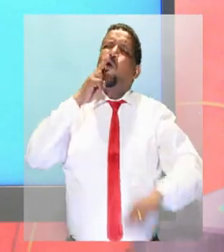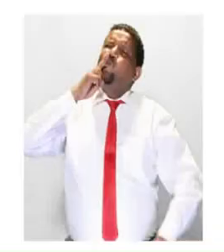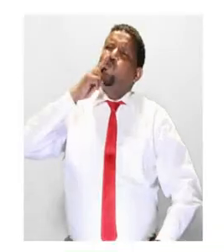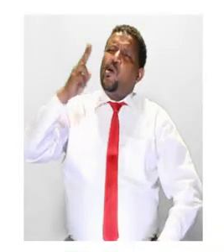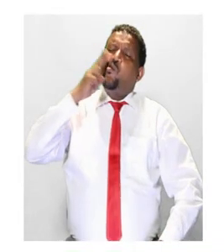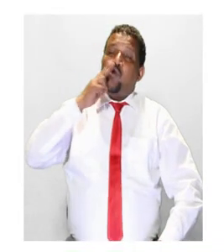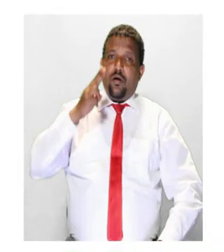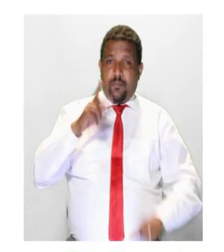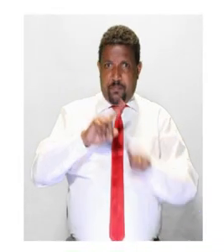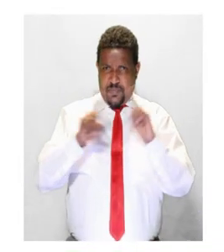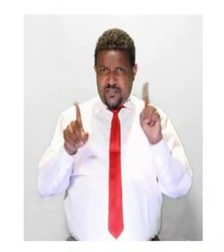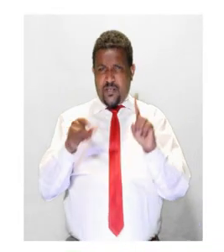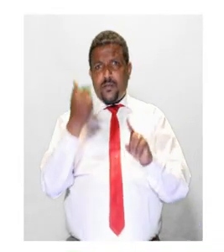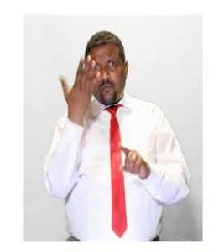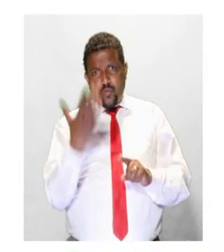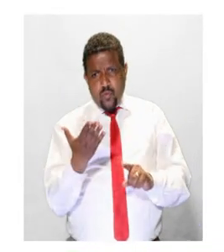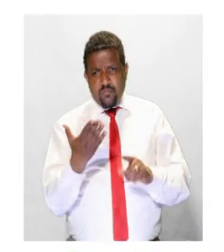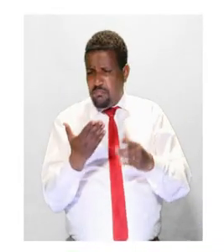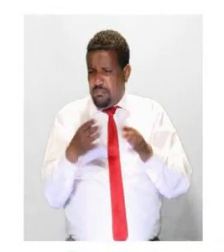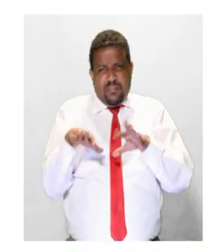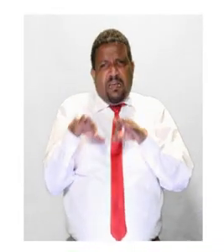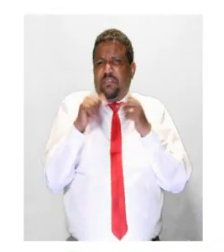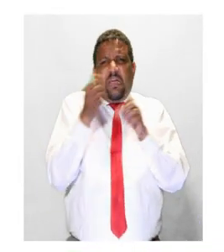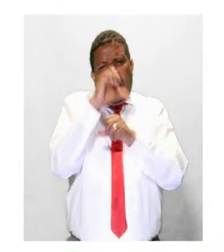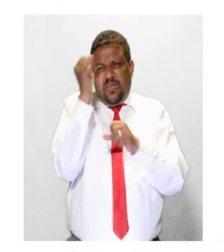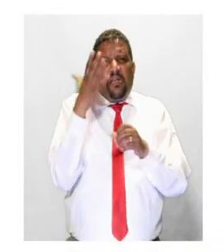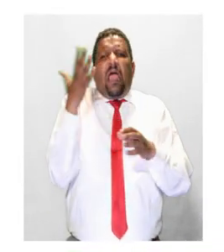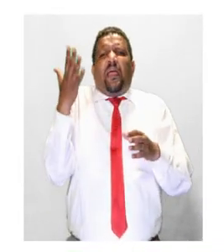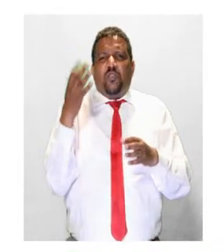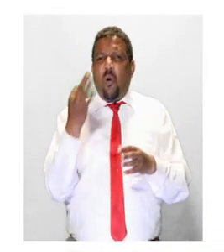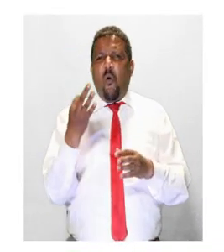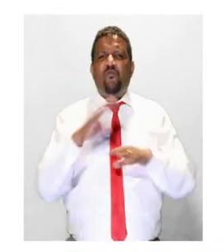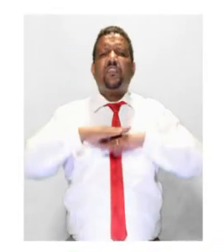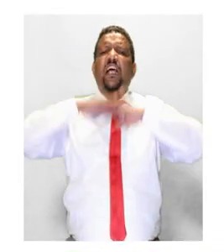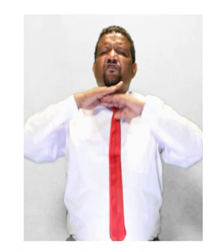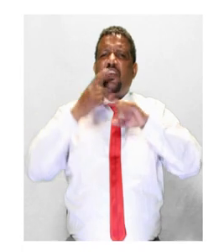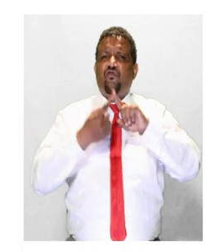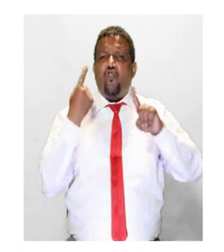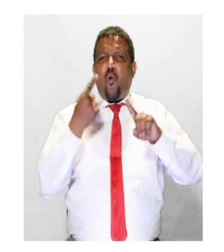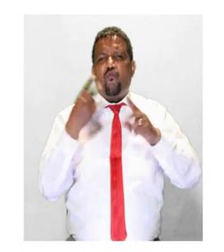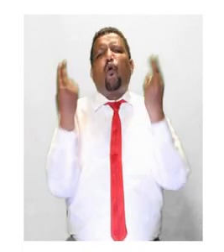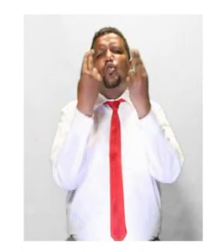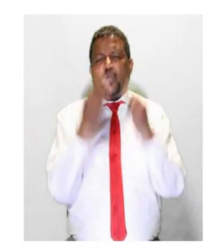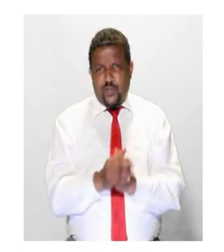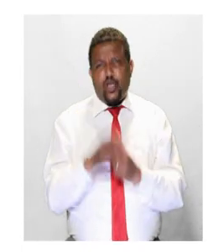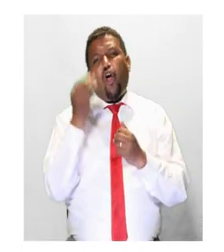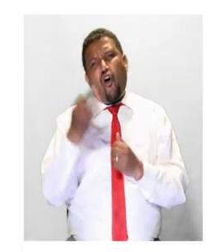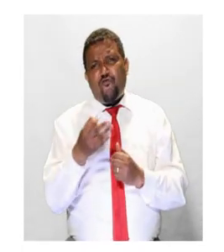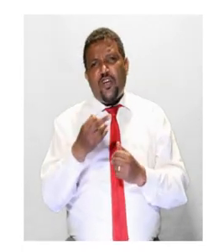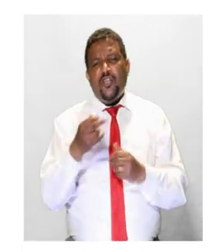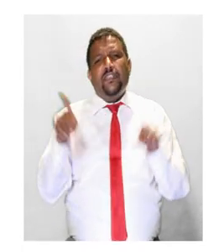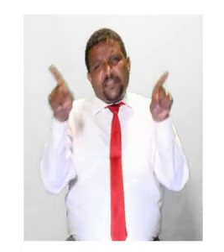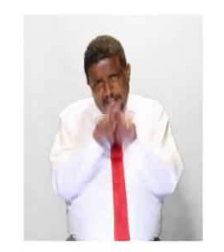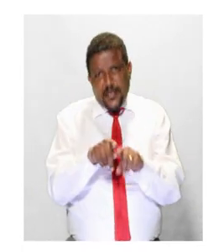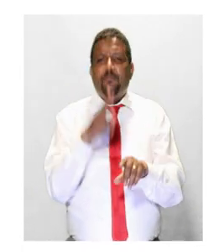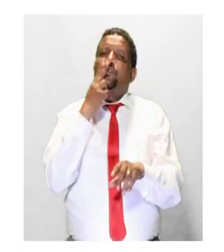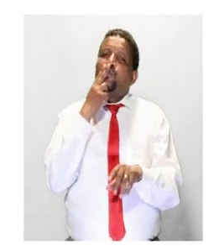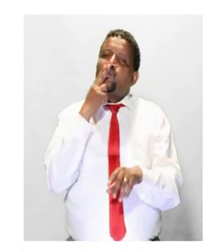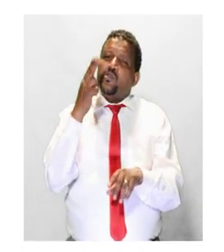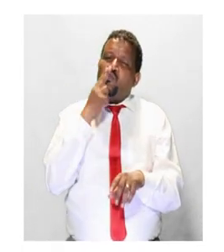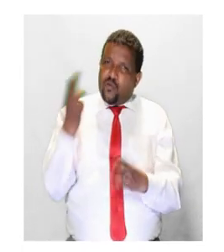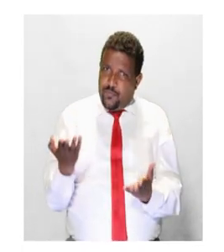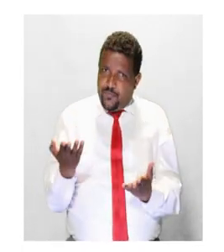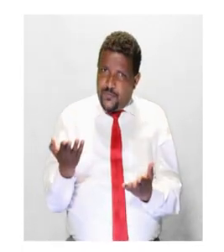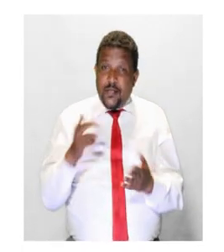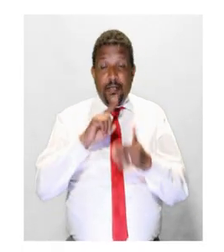cigarettes, but somebody may not get any kind of satisfaction from consumption of the same cigarette.